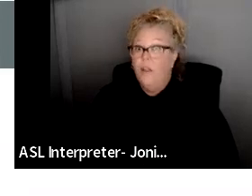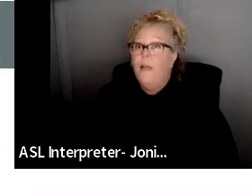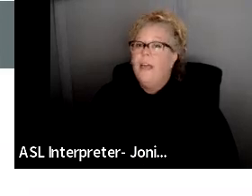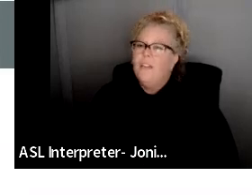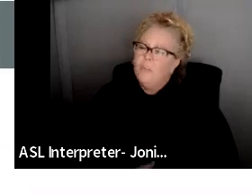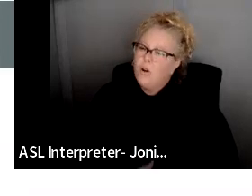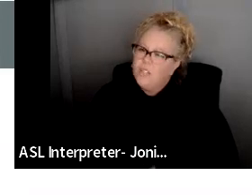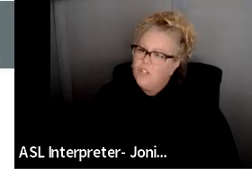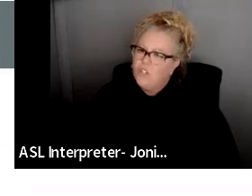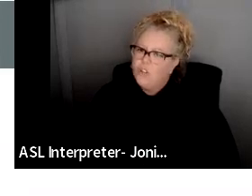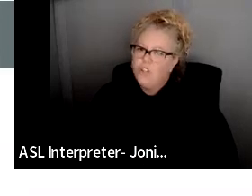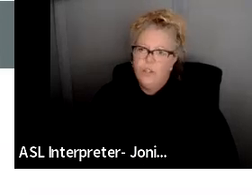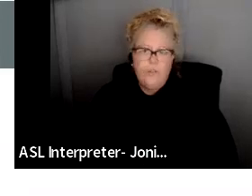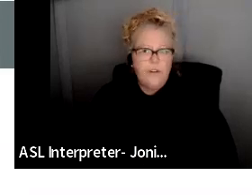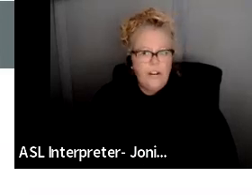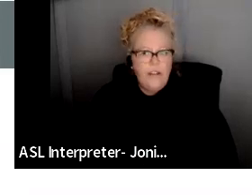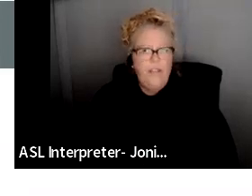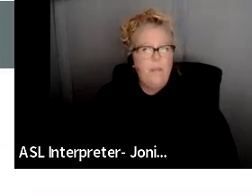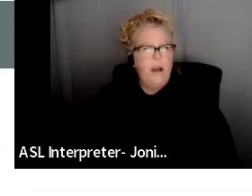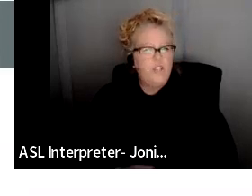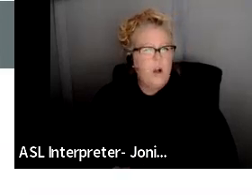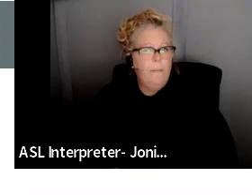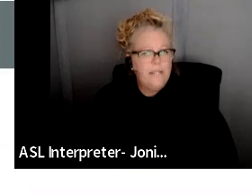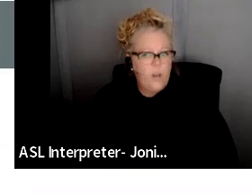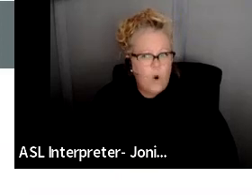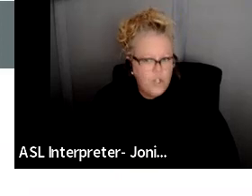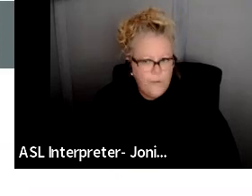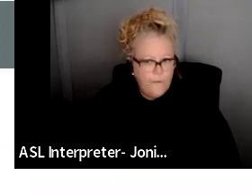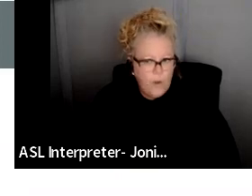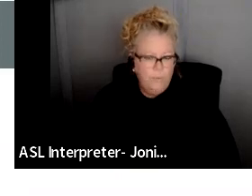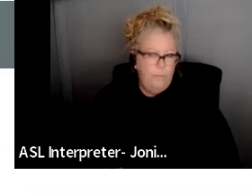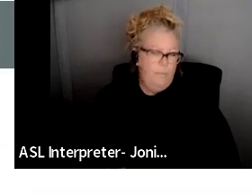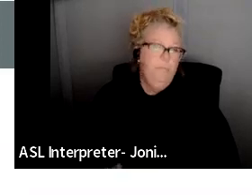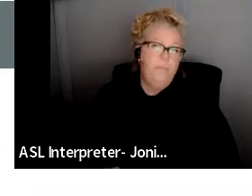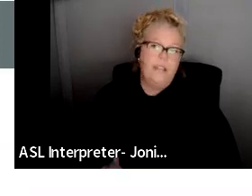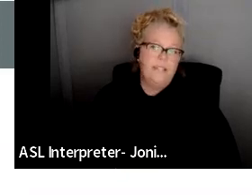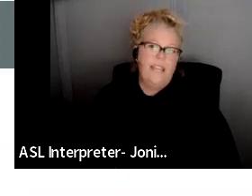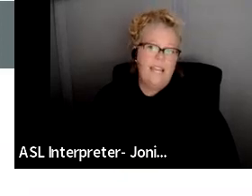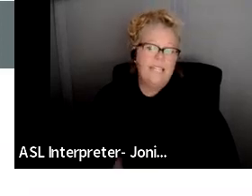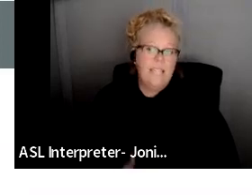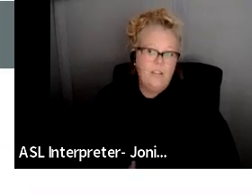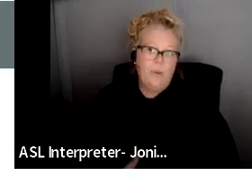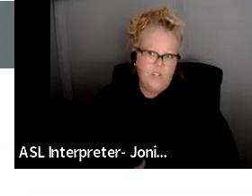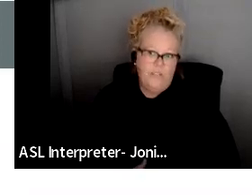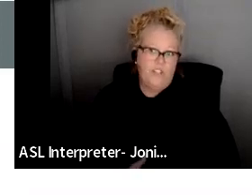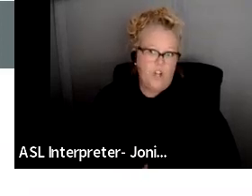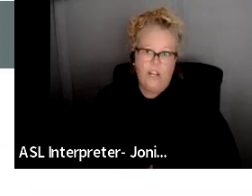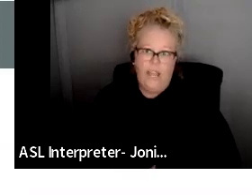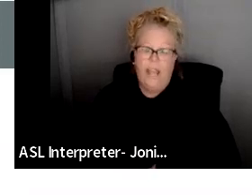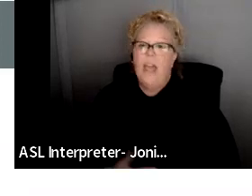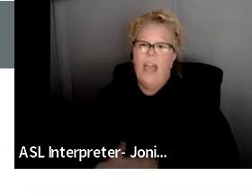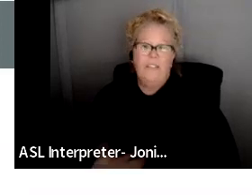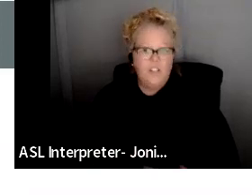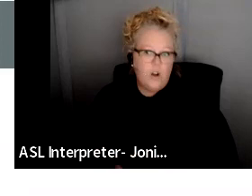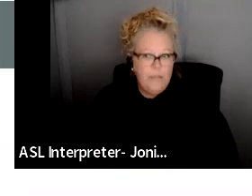telephone, if a person starts to lose their hearing, they might start missing words on the phone because they can't see the person that's